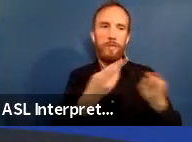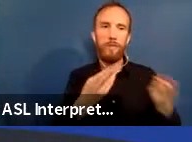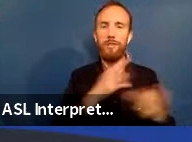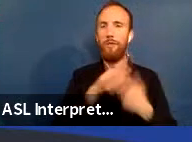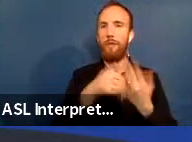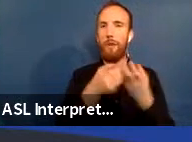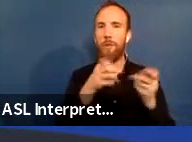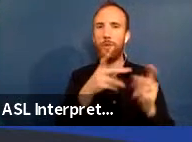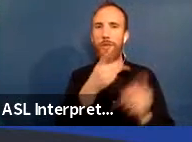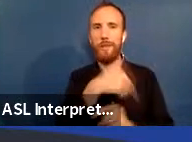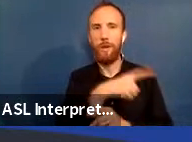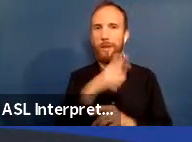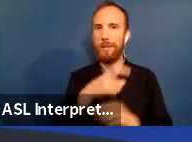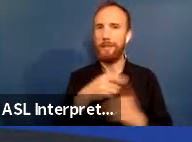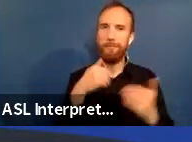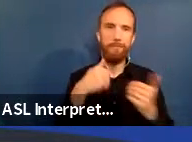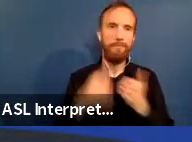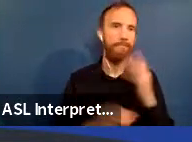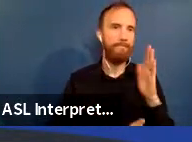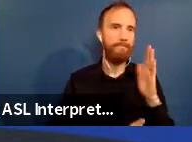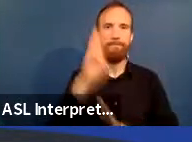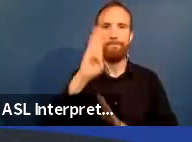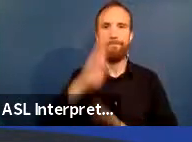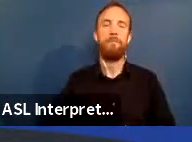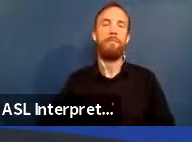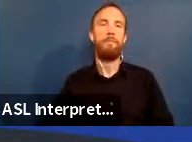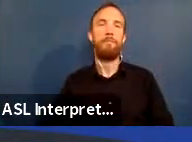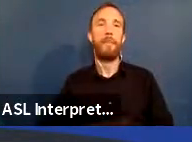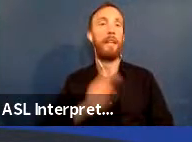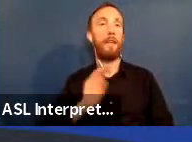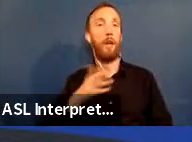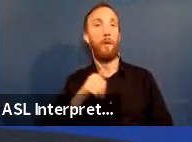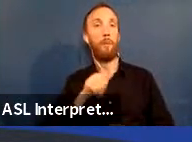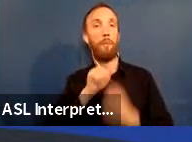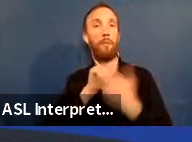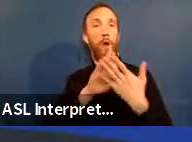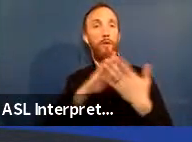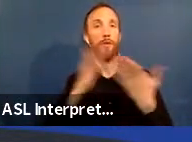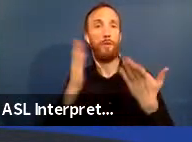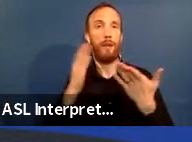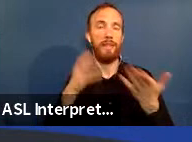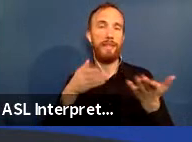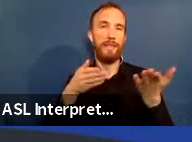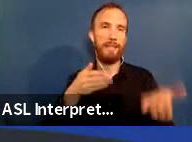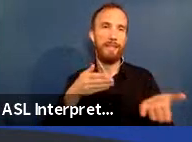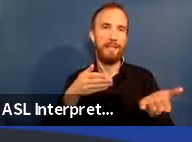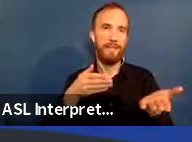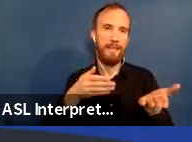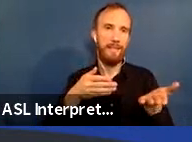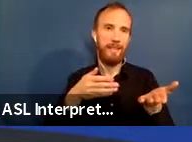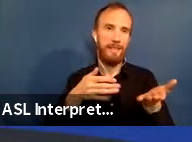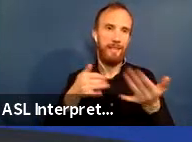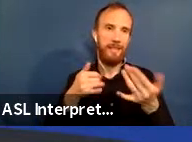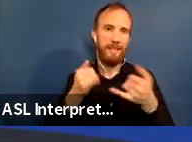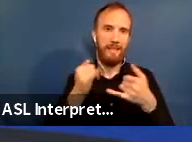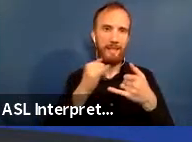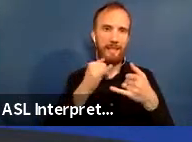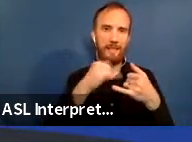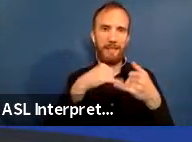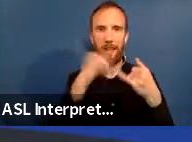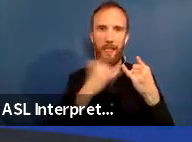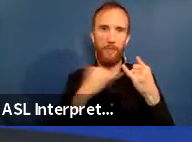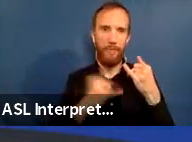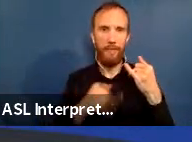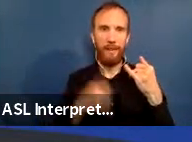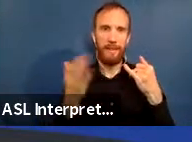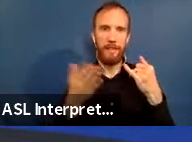thrive. So our approach to equity is centered around this little squiggly line in the back of this image. You might